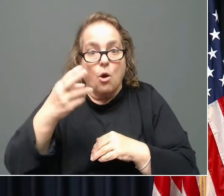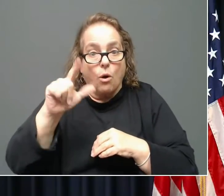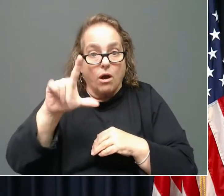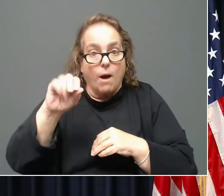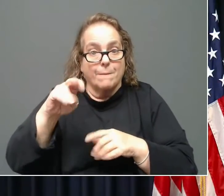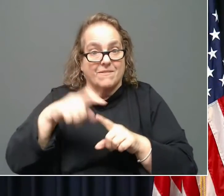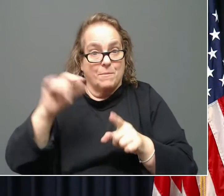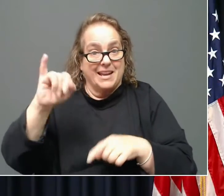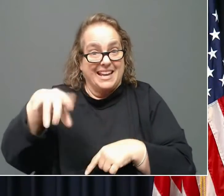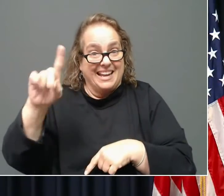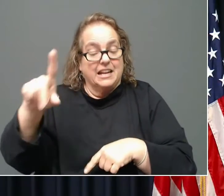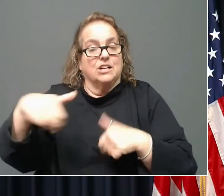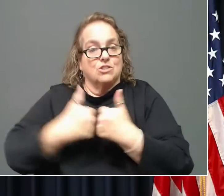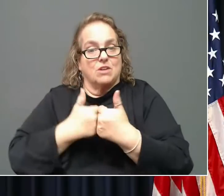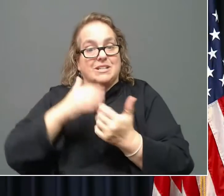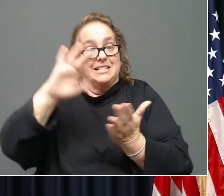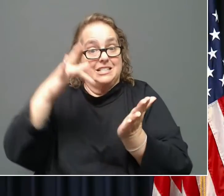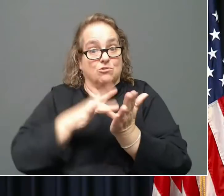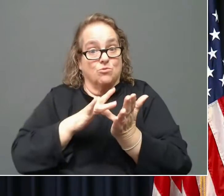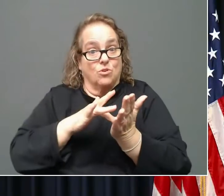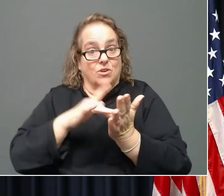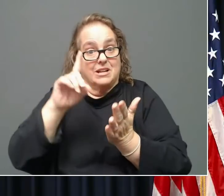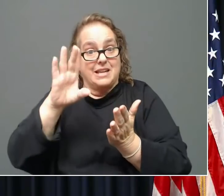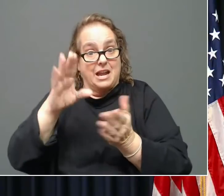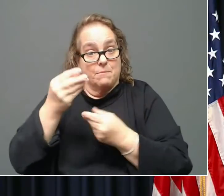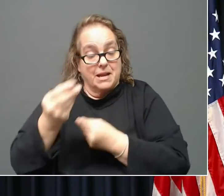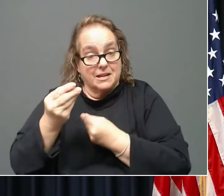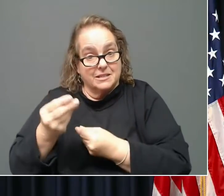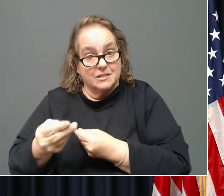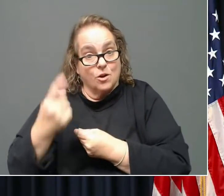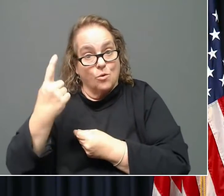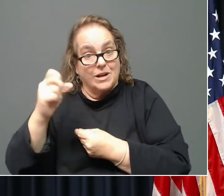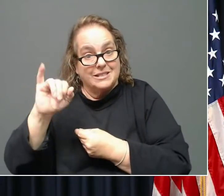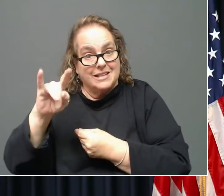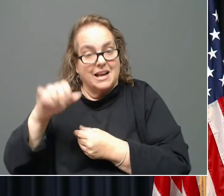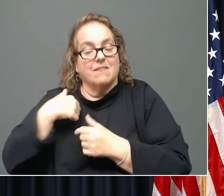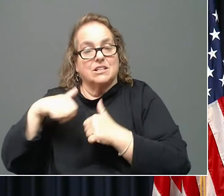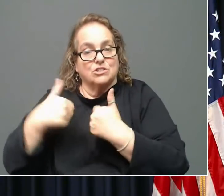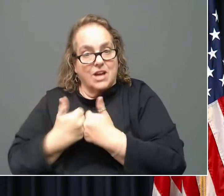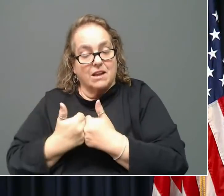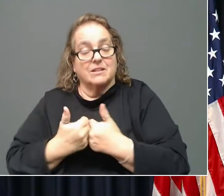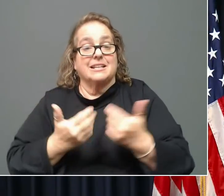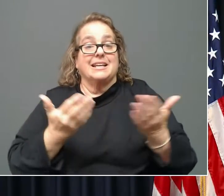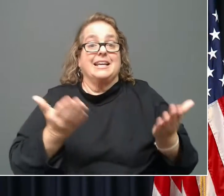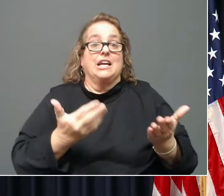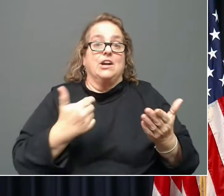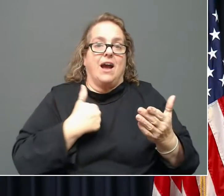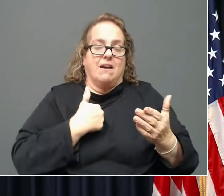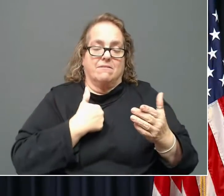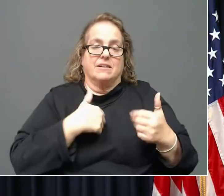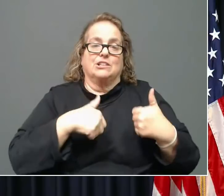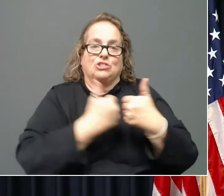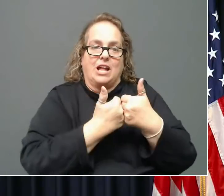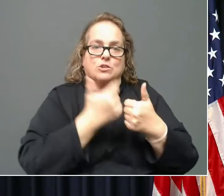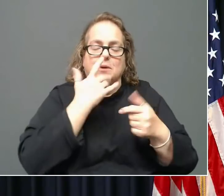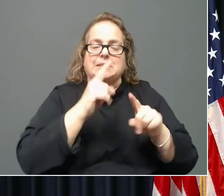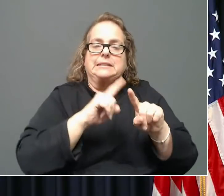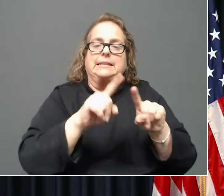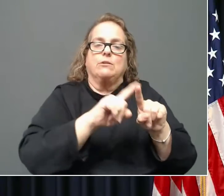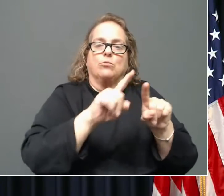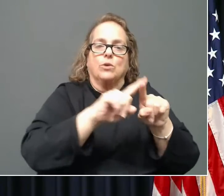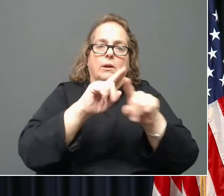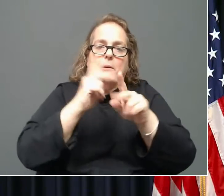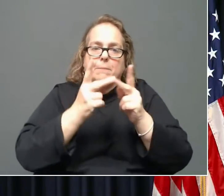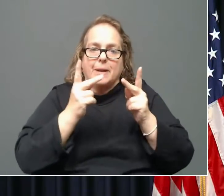Indiana on getting everybody signed up under one site. There's some challenges here in having to go to numerous websites